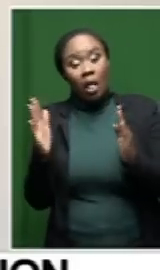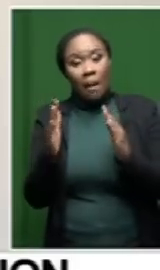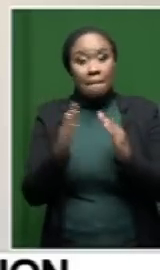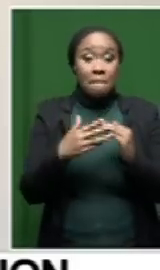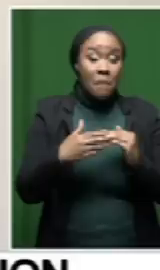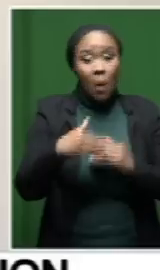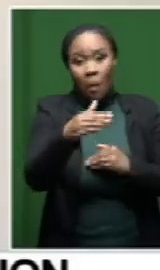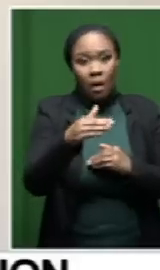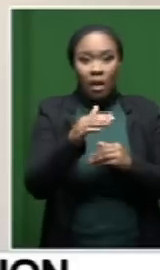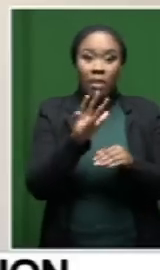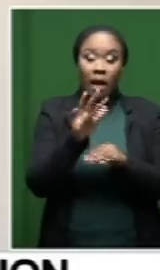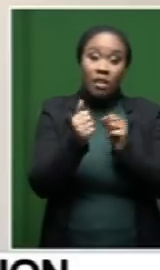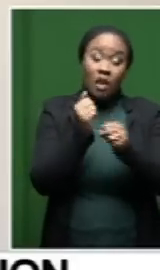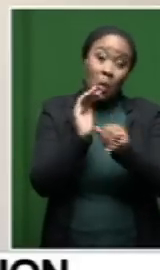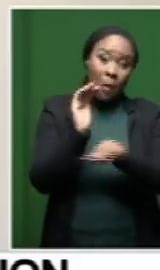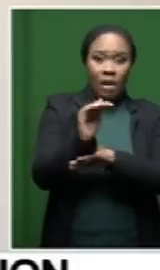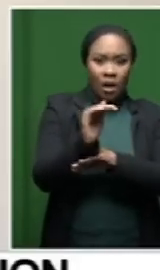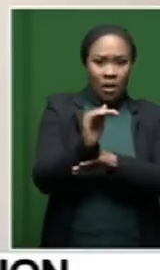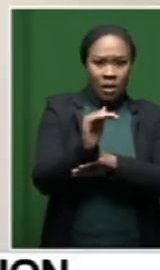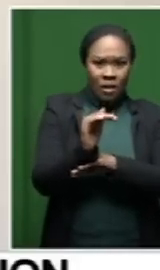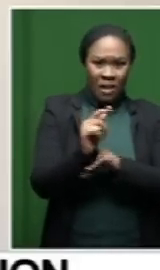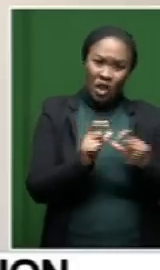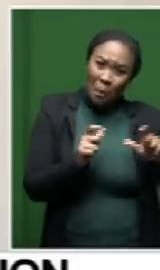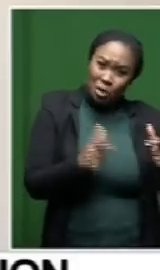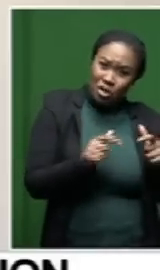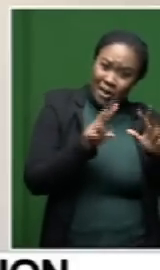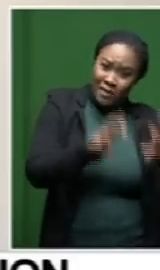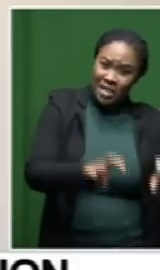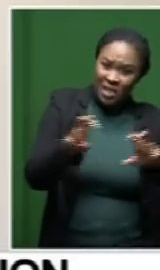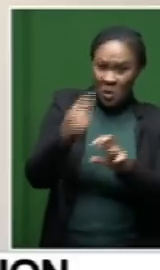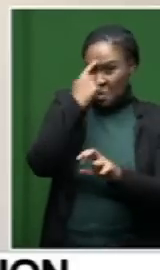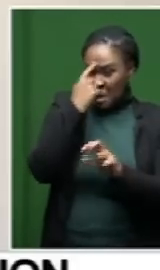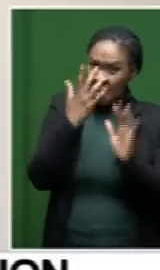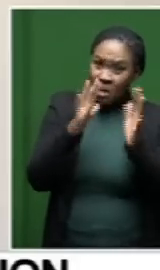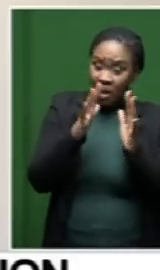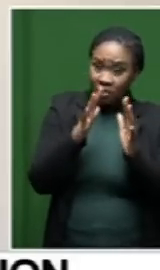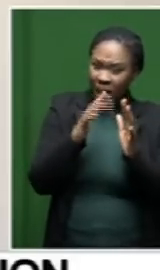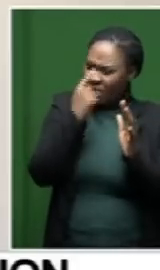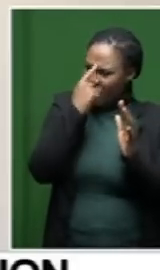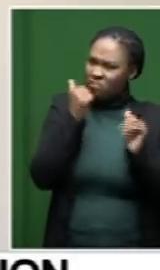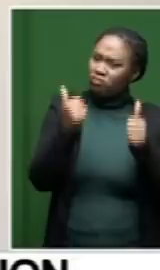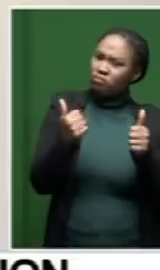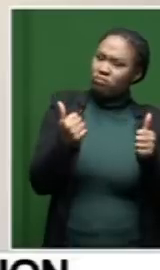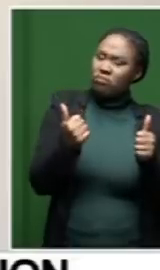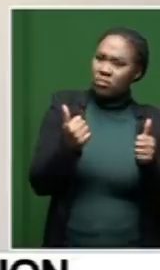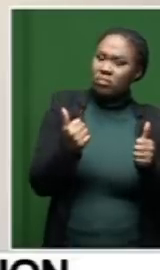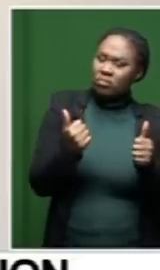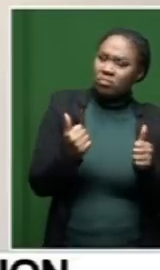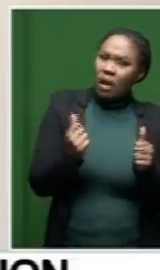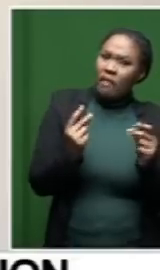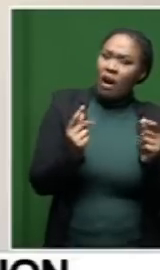long should that take? So I would say, if you actually put it in perspective, the commission has actually done its work